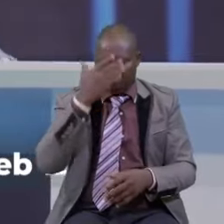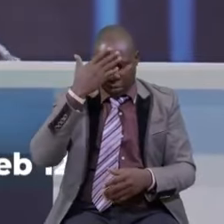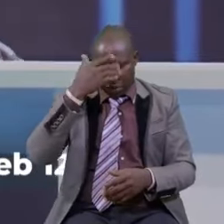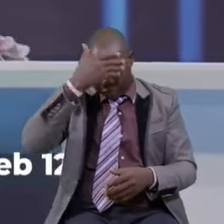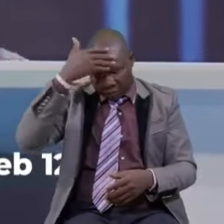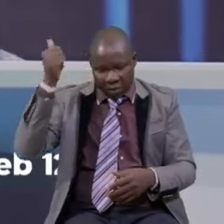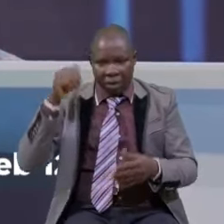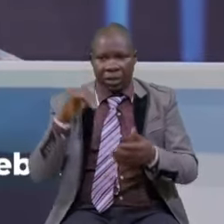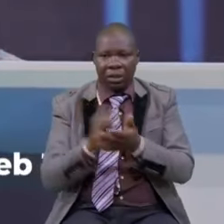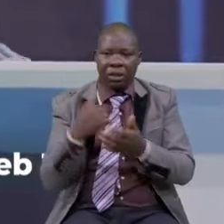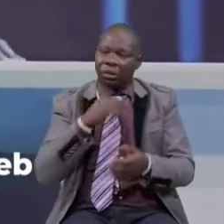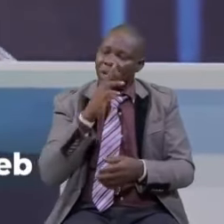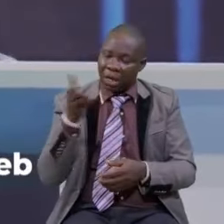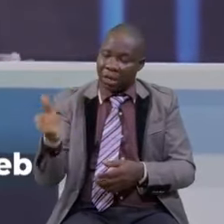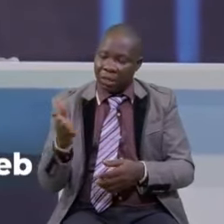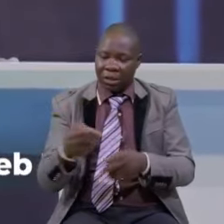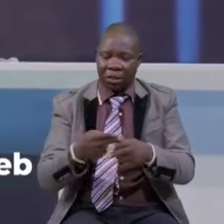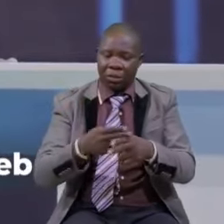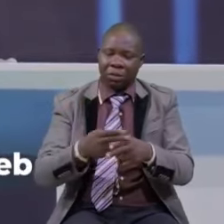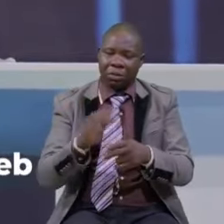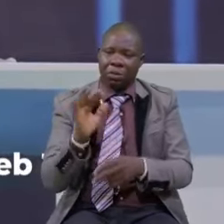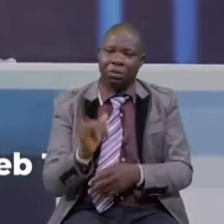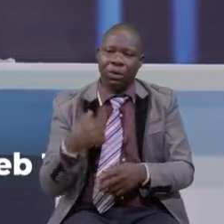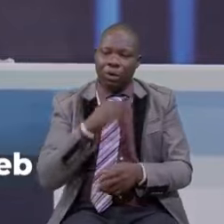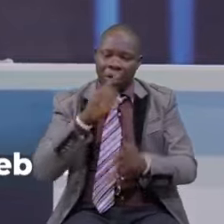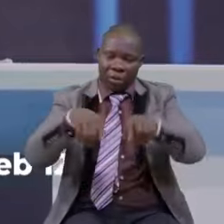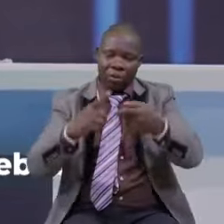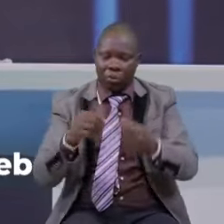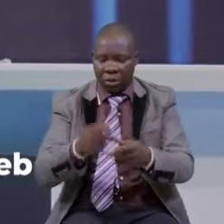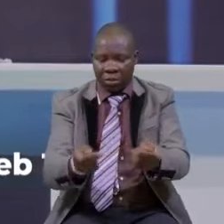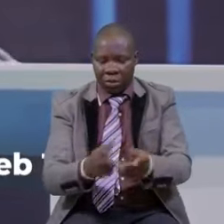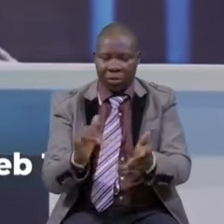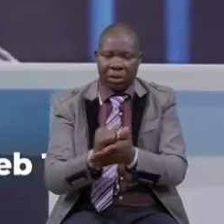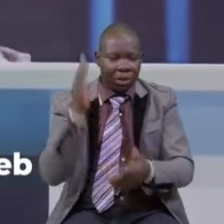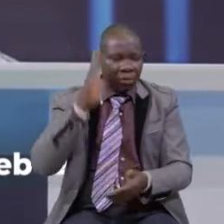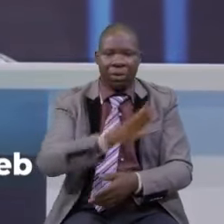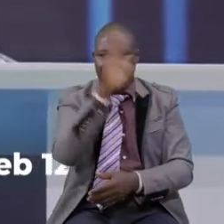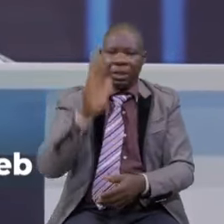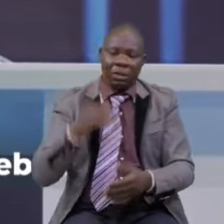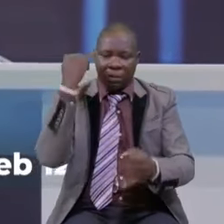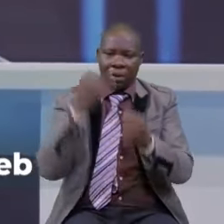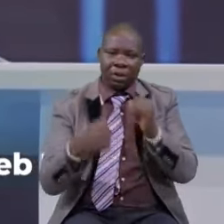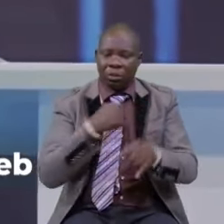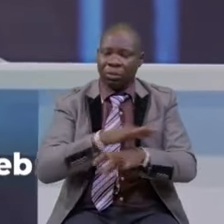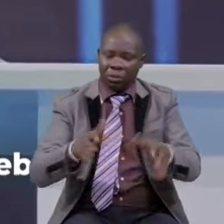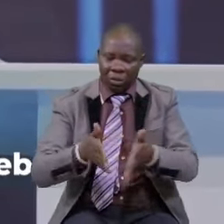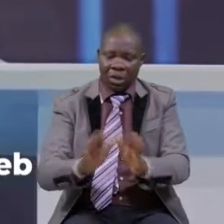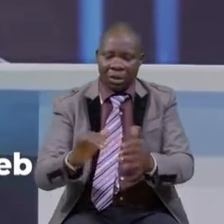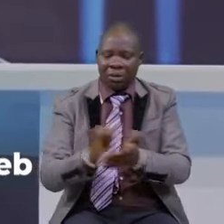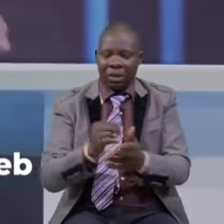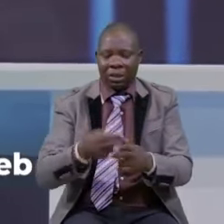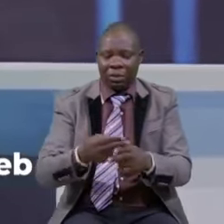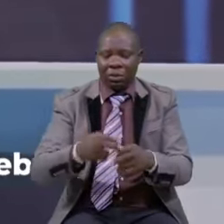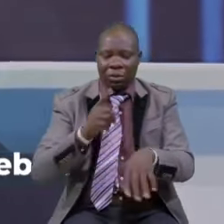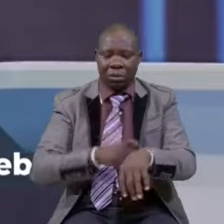there briefly. We're going to a place that will never end. Therefore, we don't allow that brief time we'll spend in